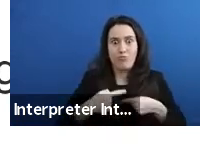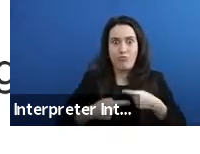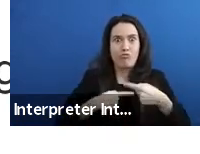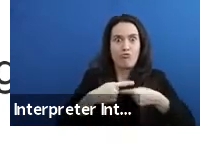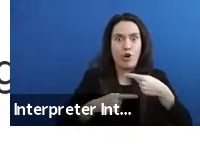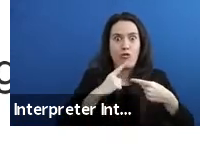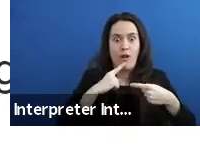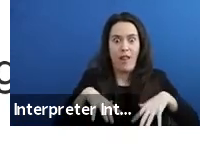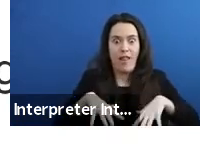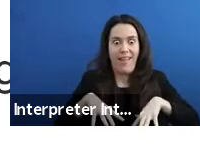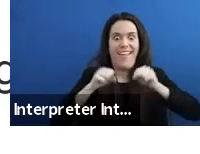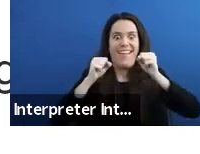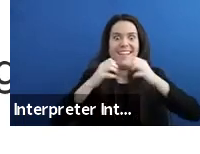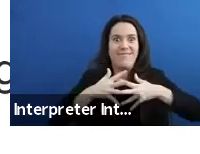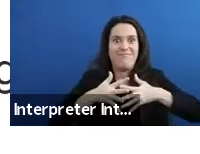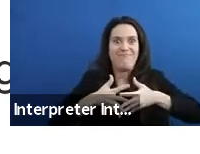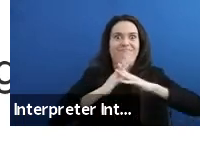study,